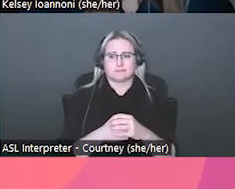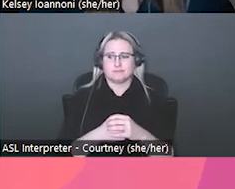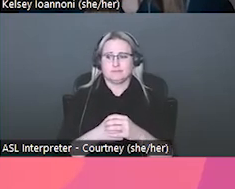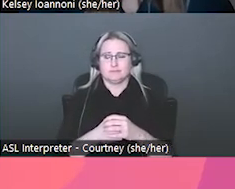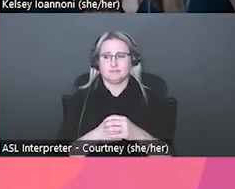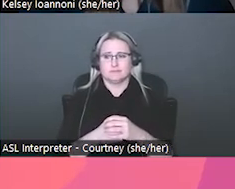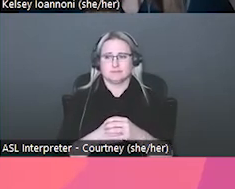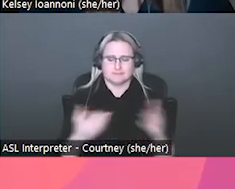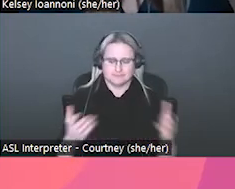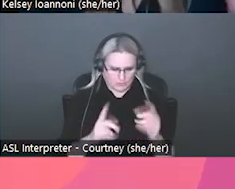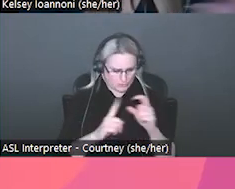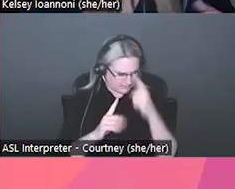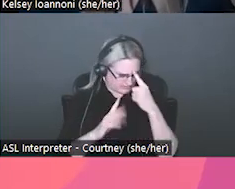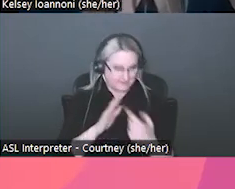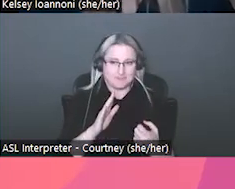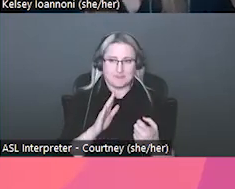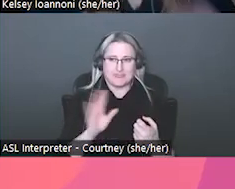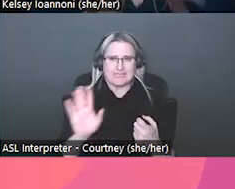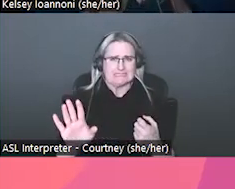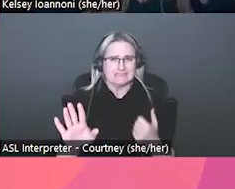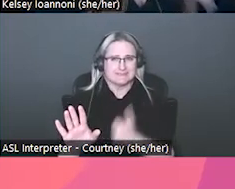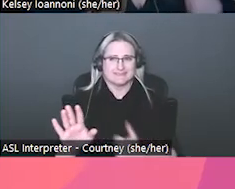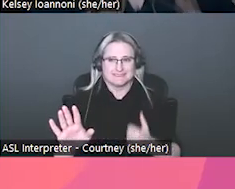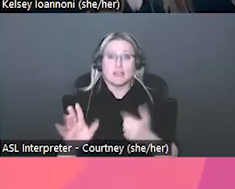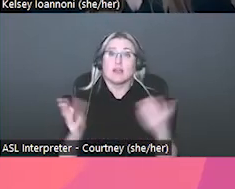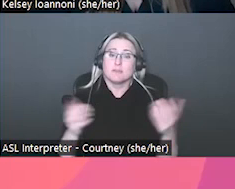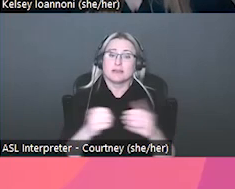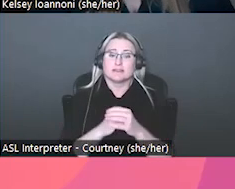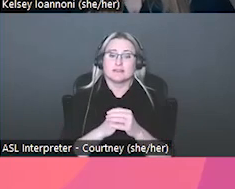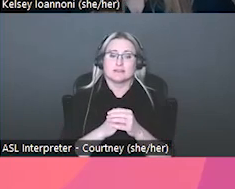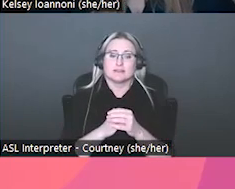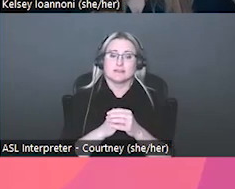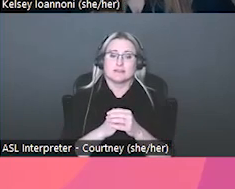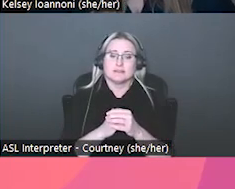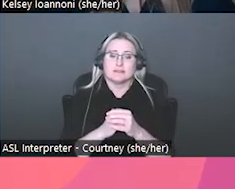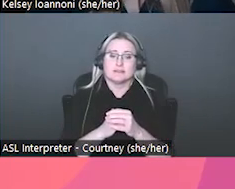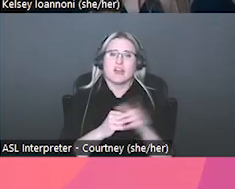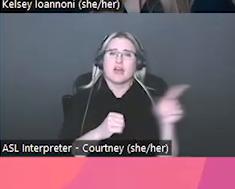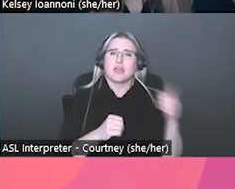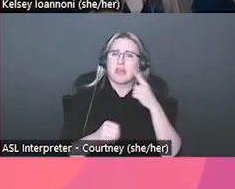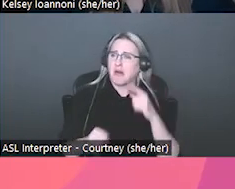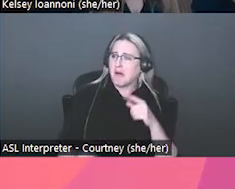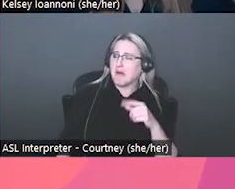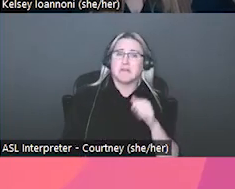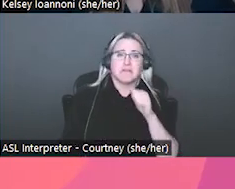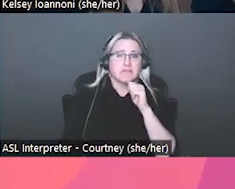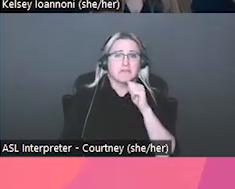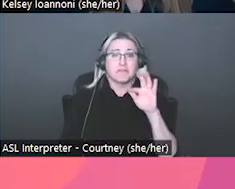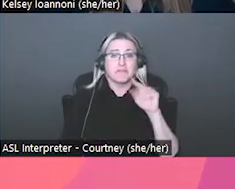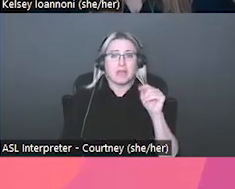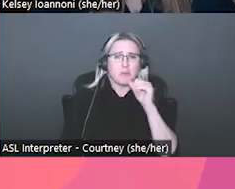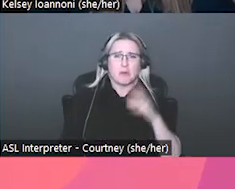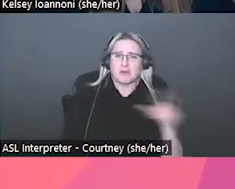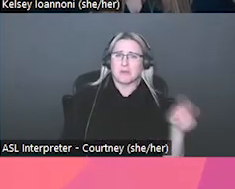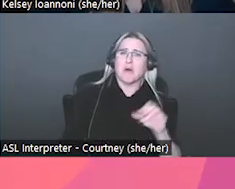word I'm looking for, sort of slumming it down here with us fat women, it remains in our thoughts as we navigate relationships.